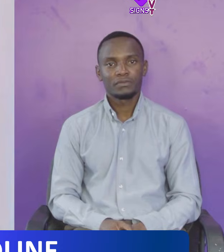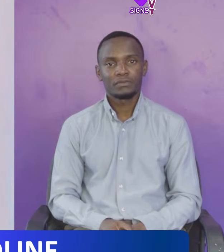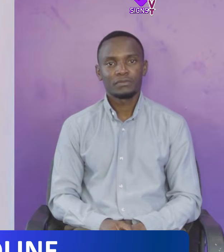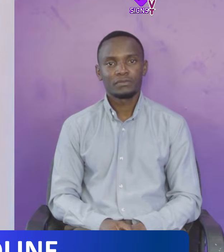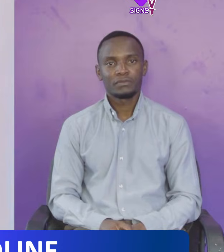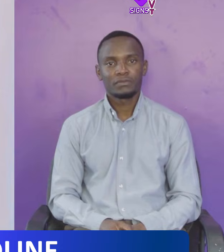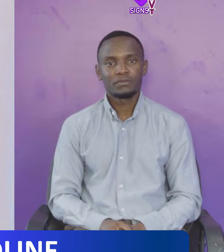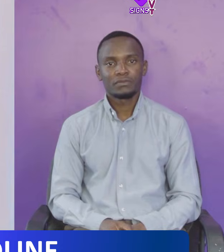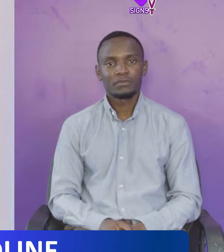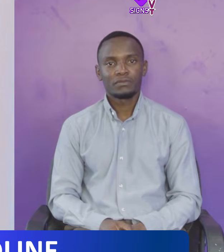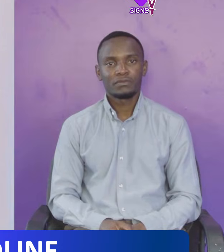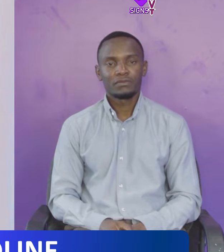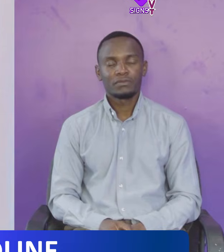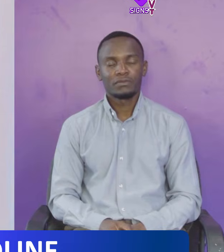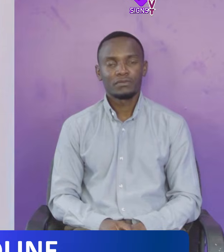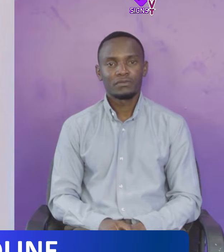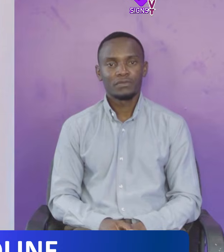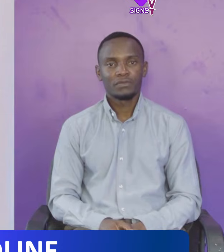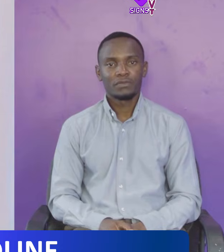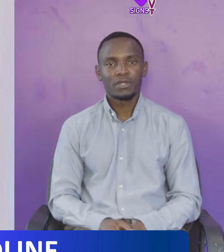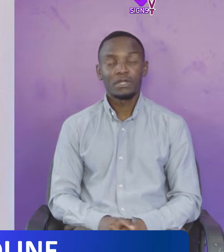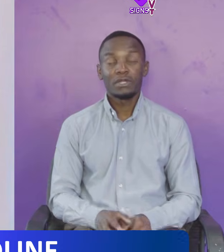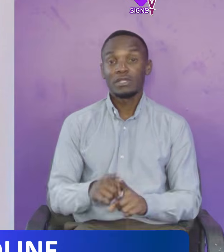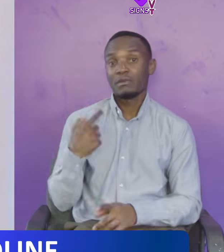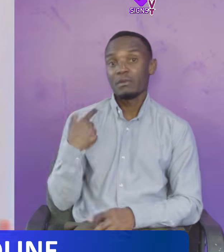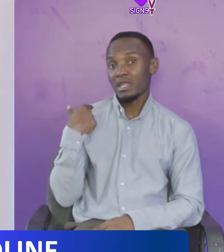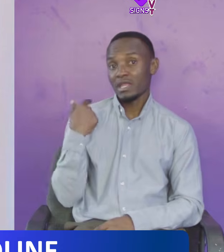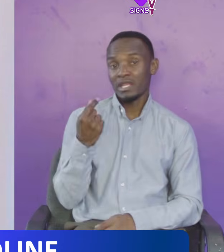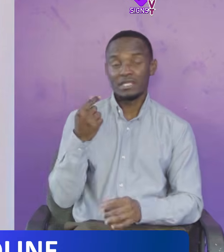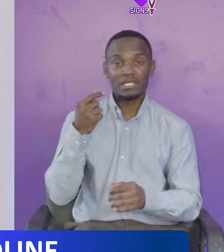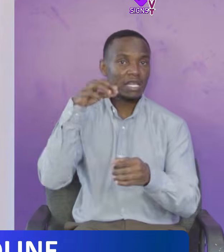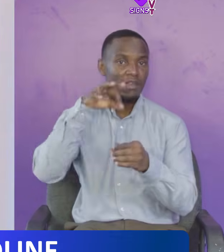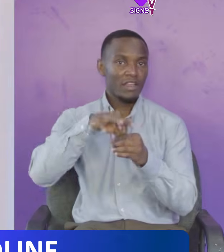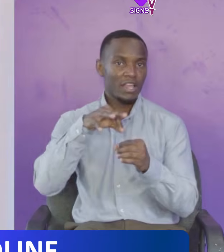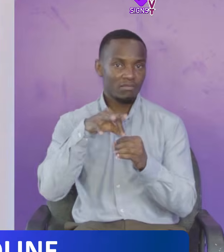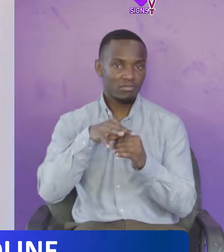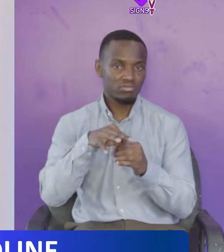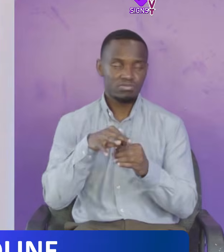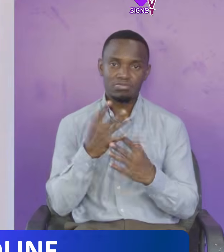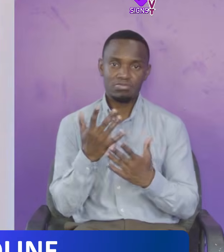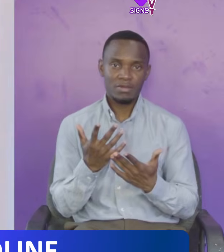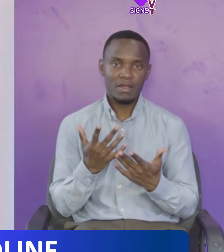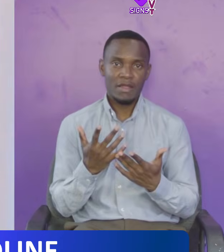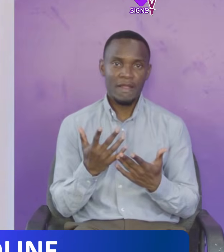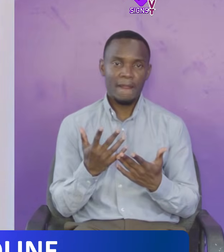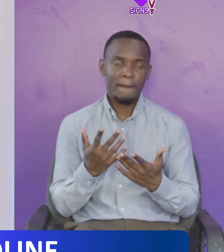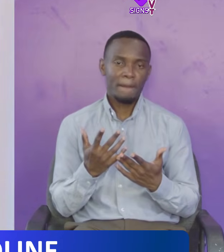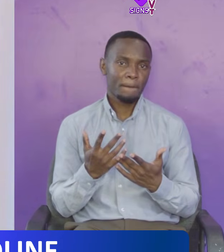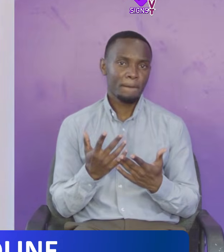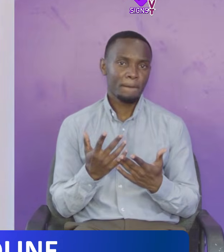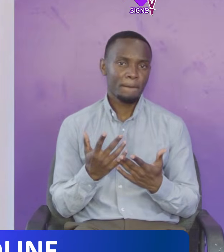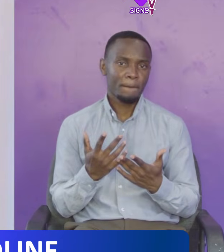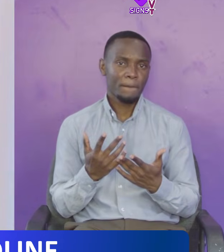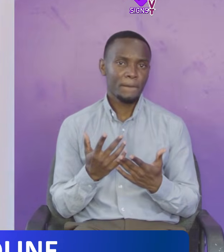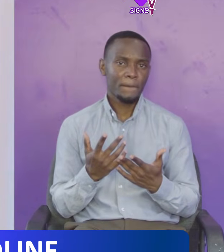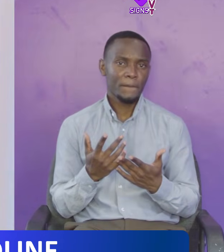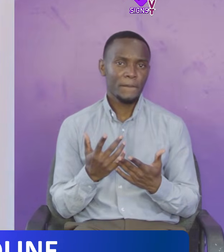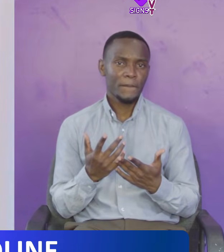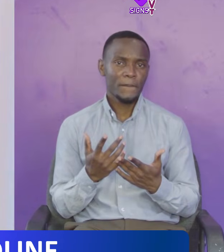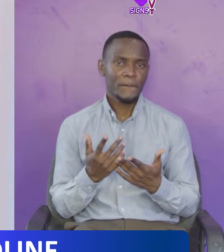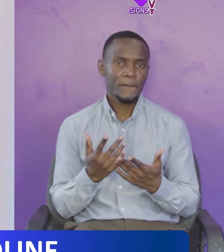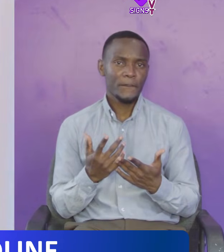In this election we have just presided over, it was really pathetic. Very few young people came out